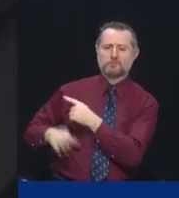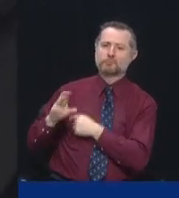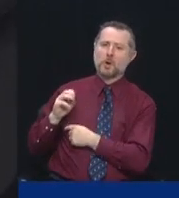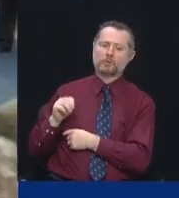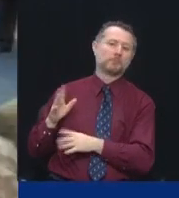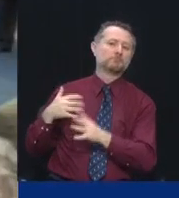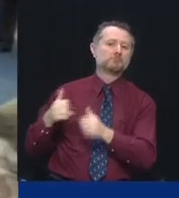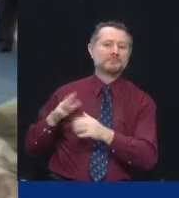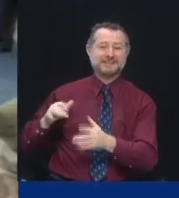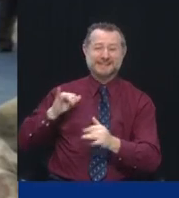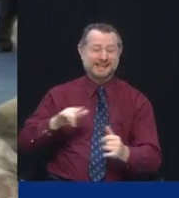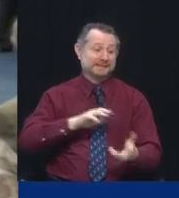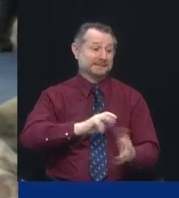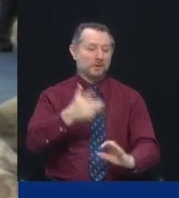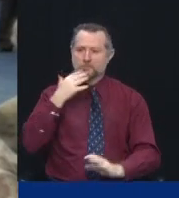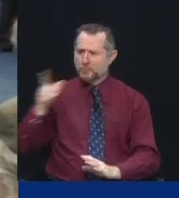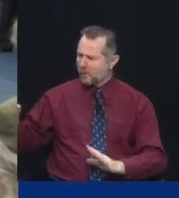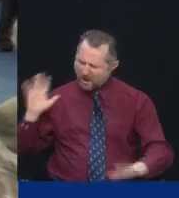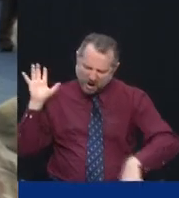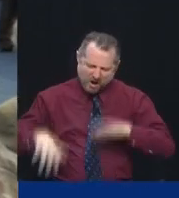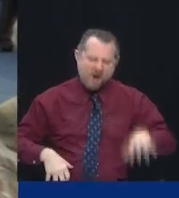applause.